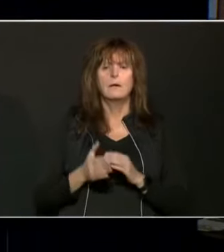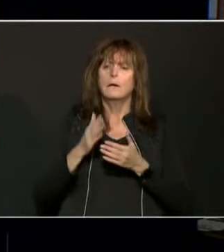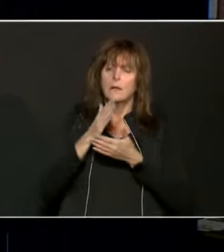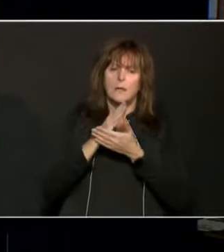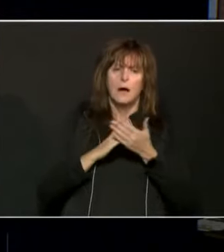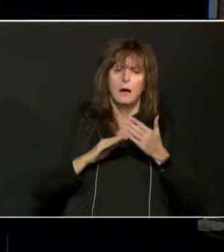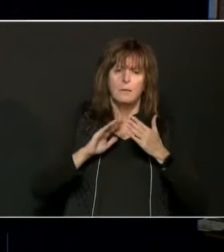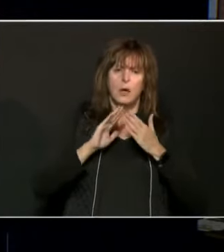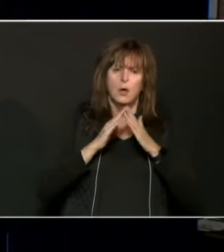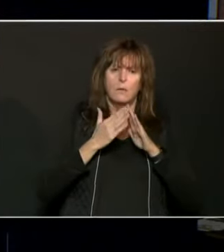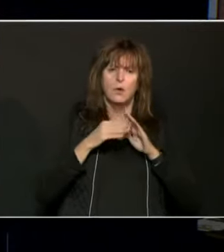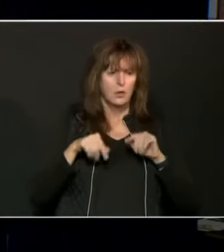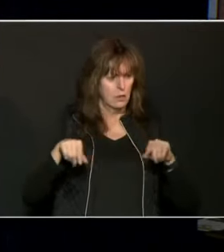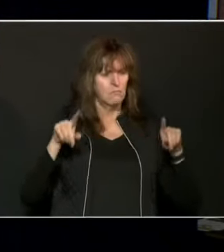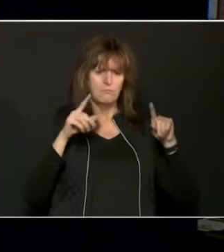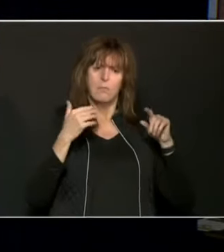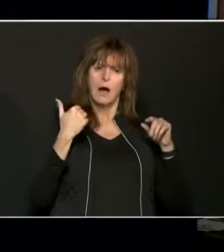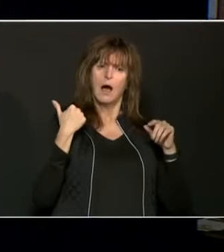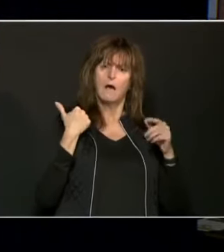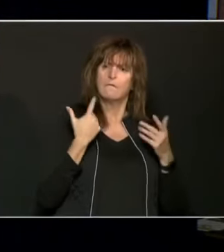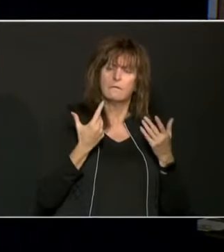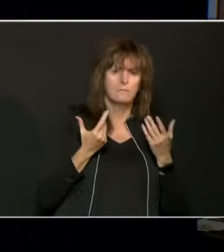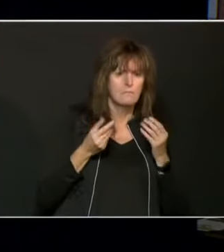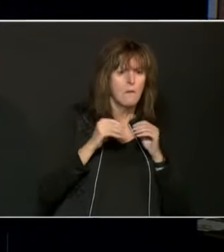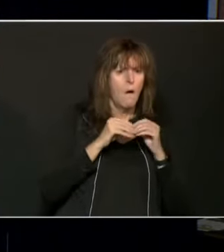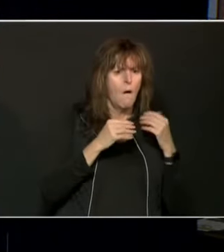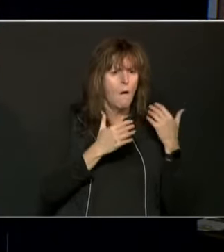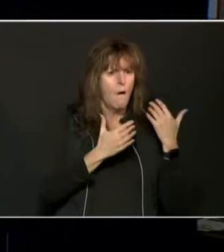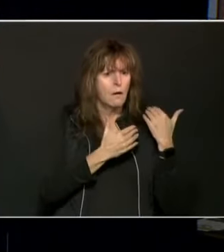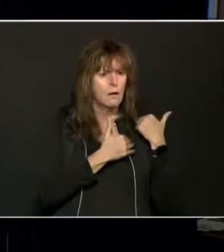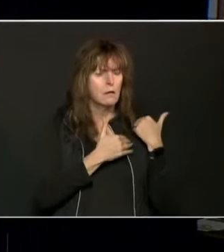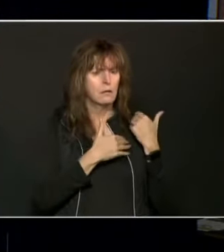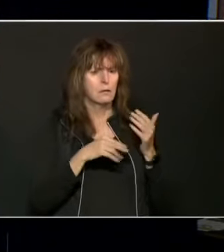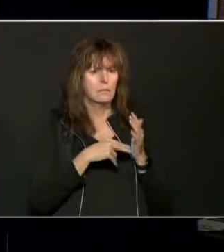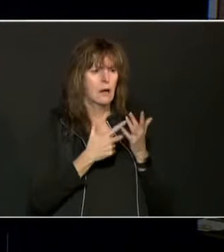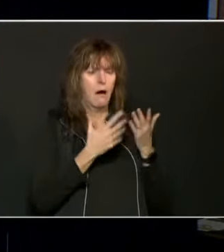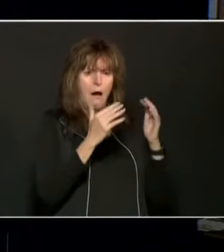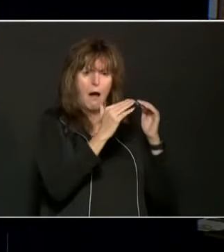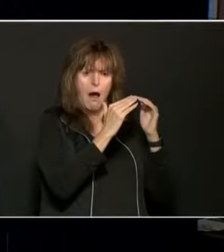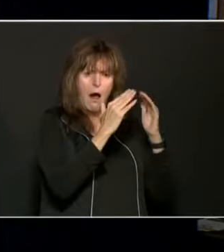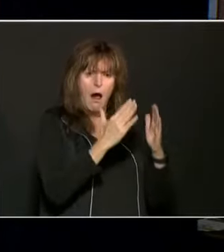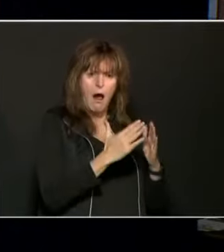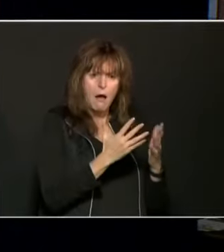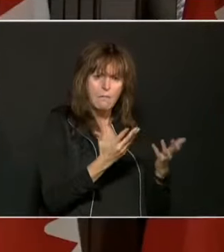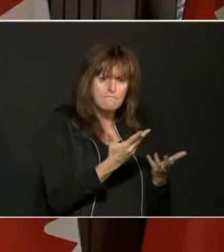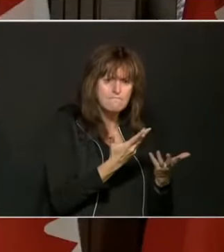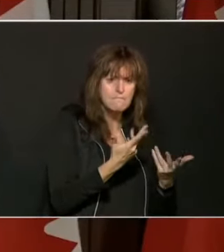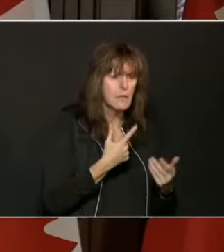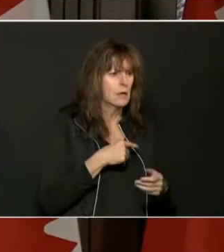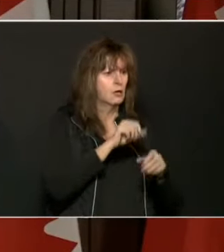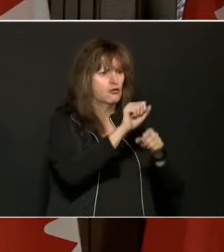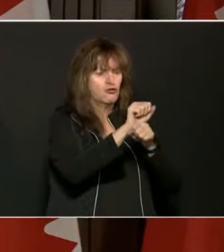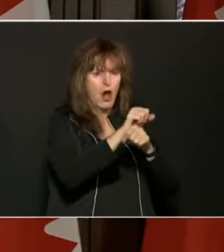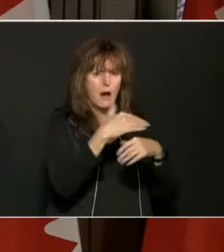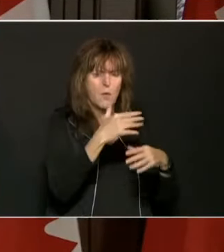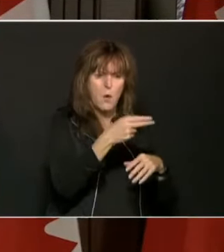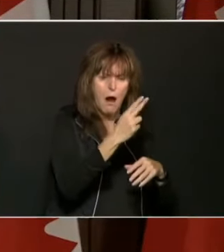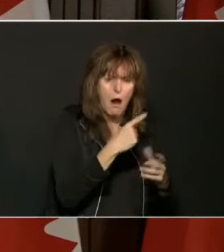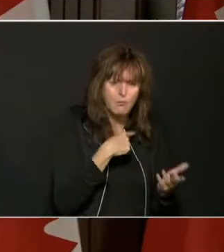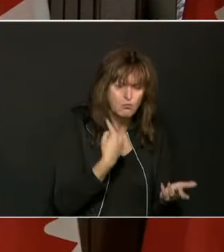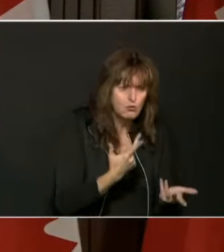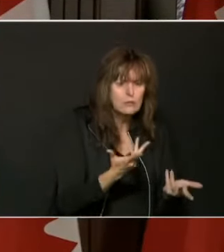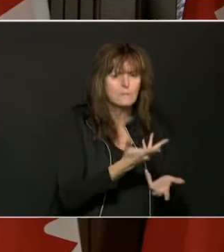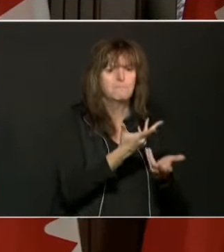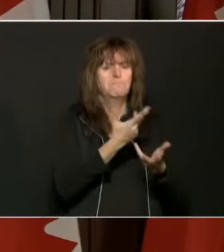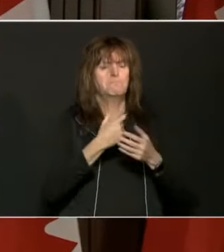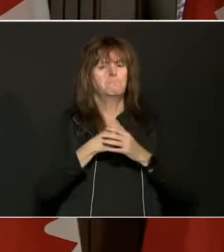with insufficient housing and occupational hazards. This hasn't been